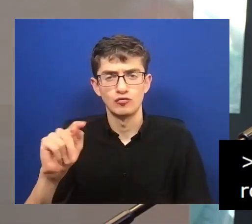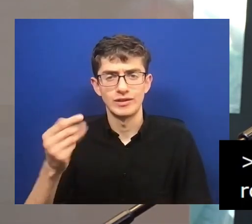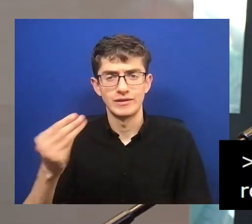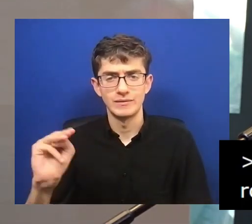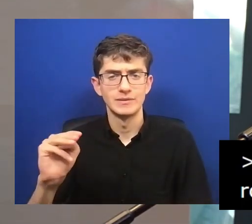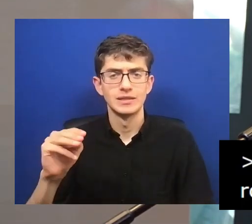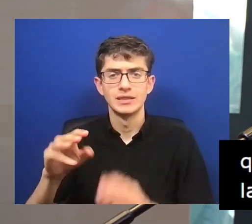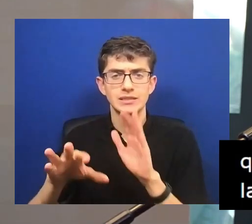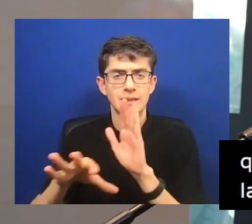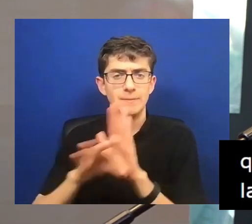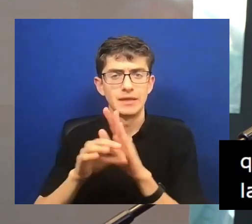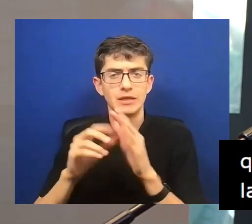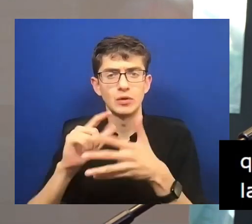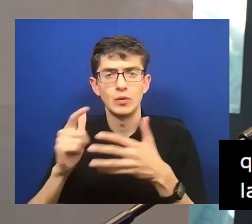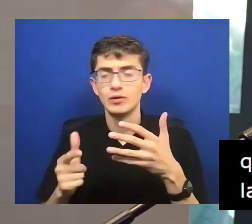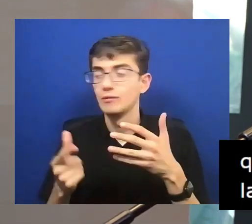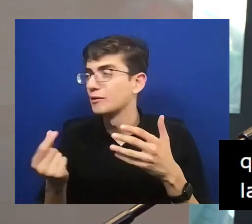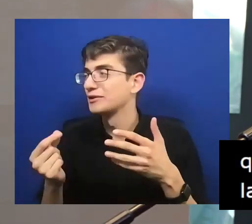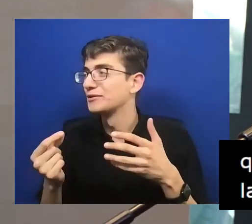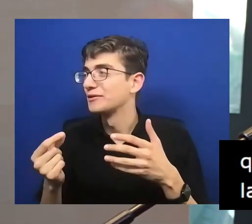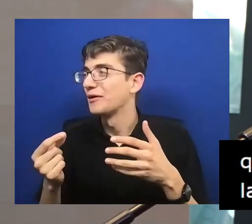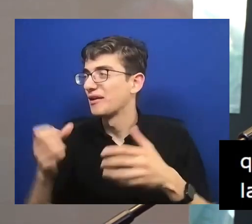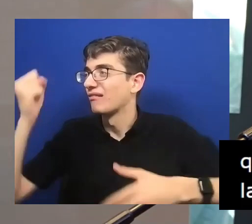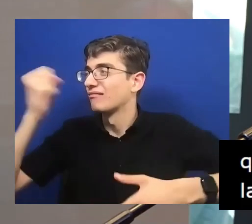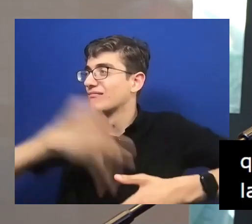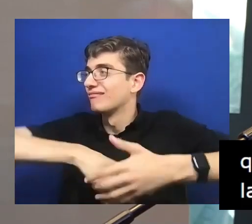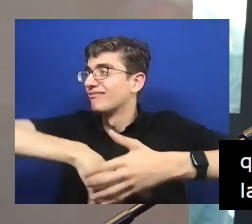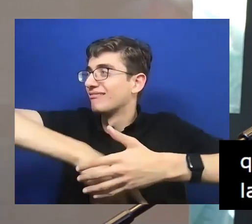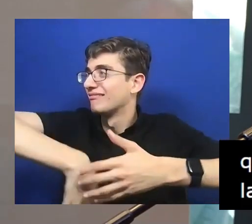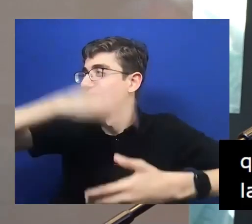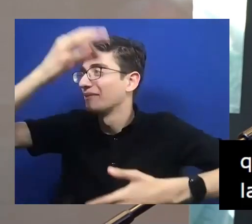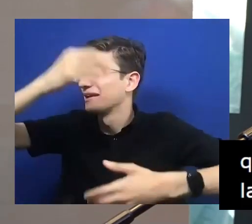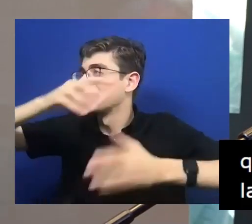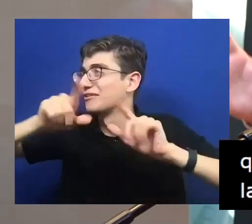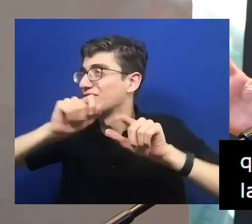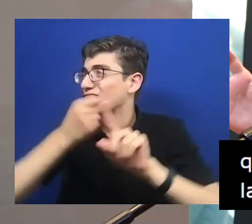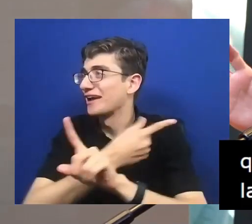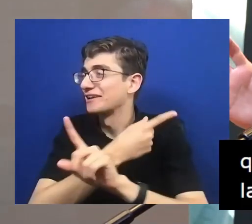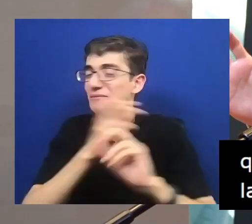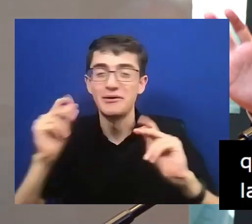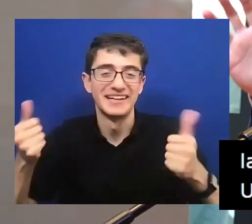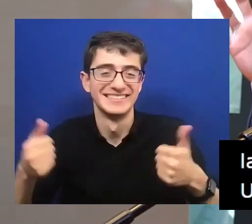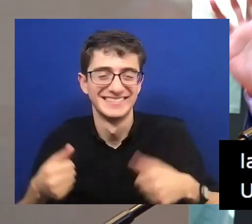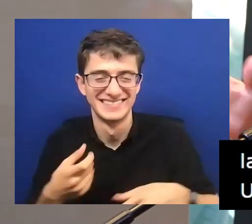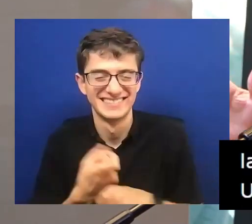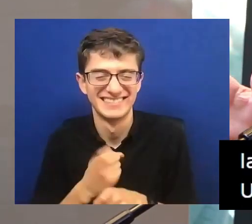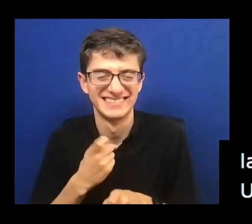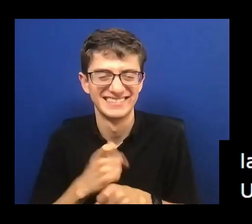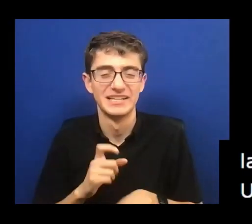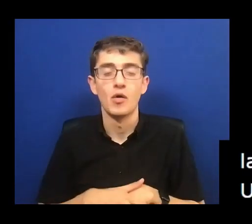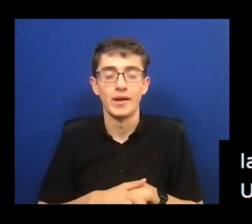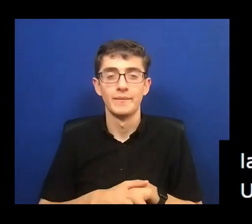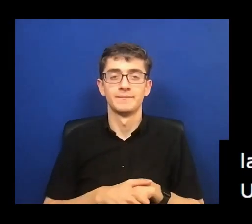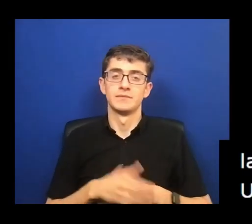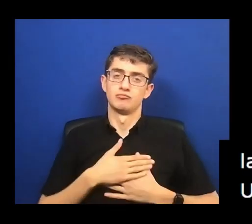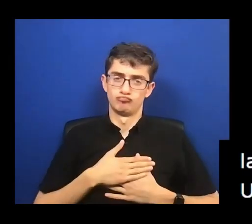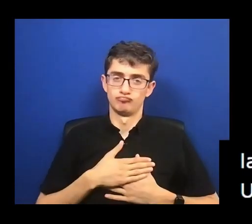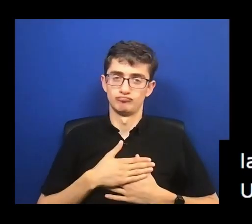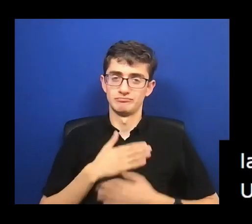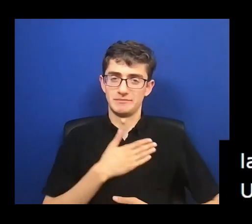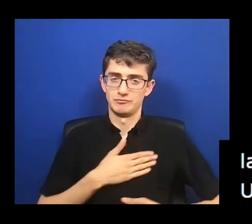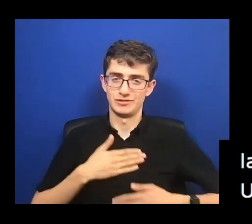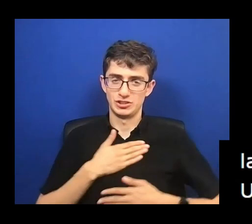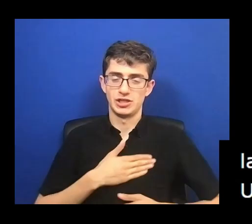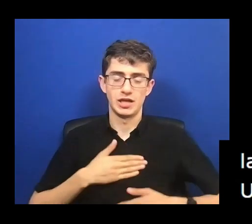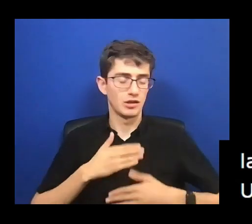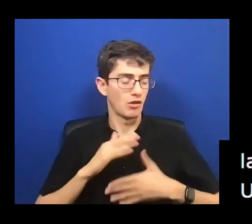hat, right? That was the way we did it. But I want to say, really appreciate all of these